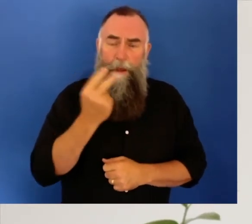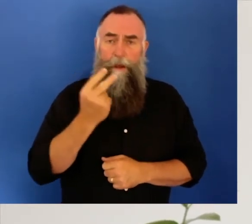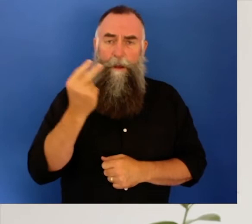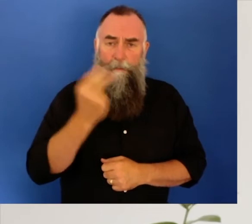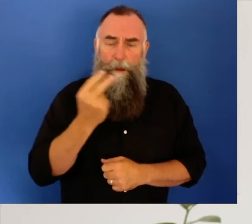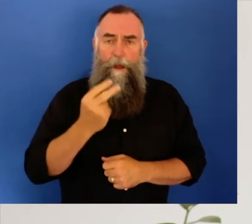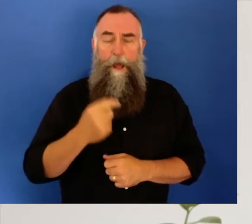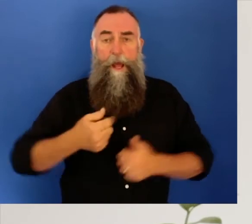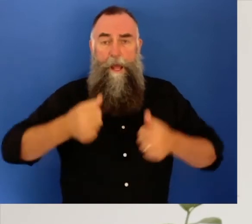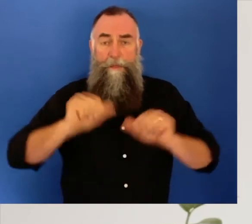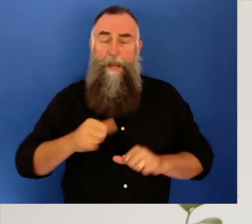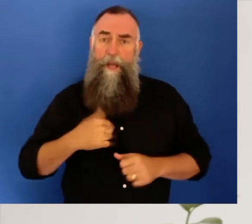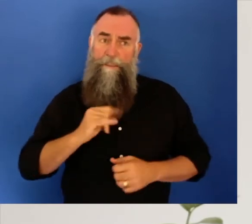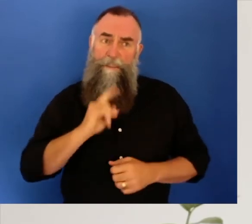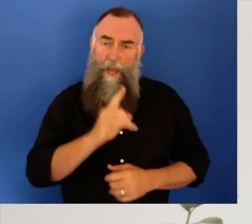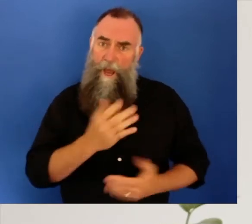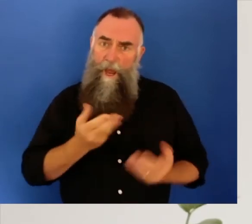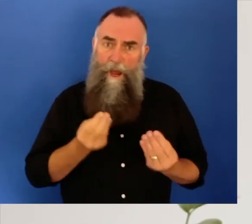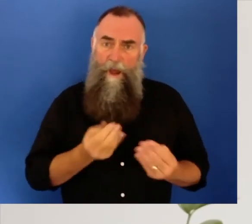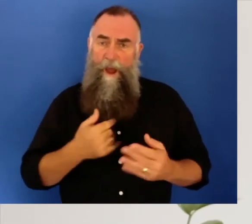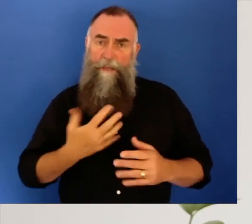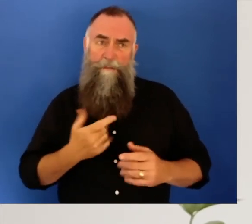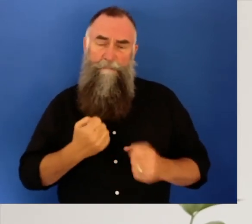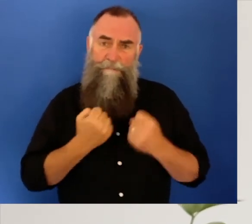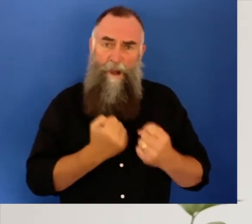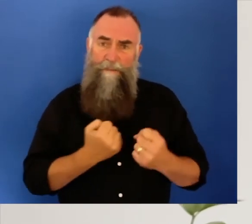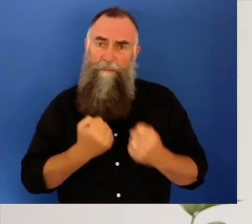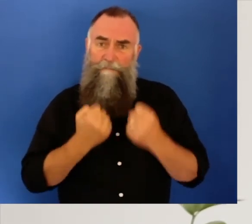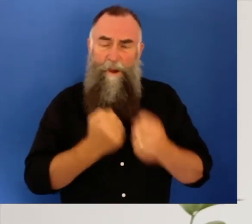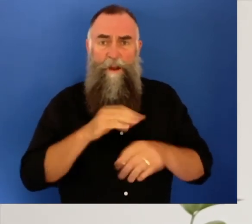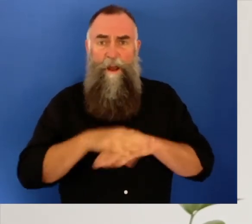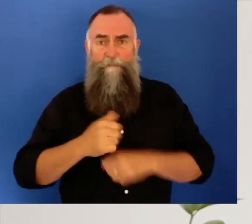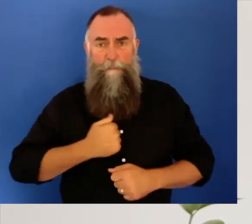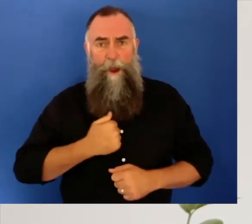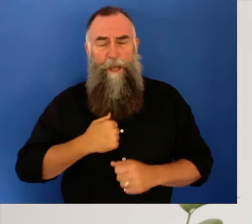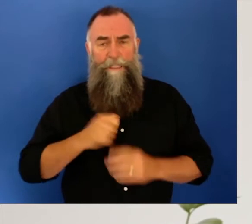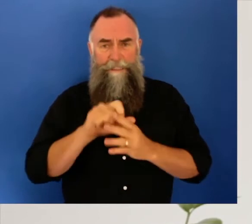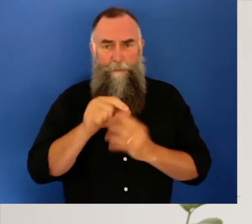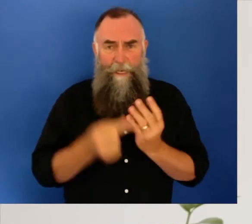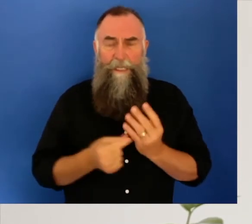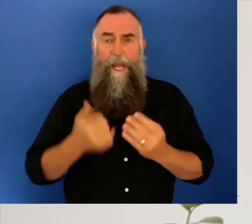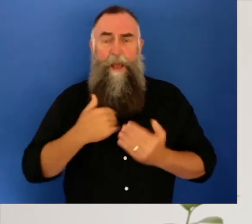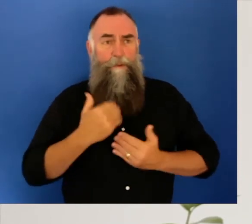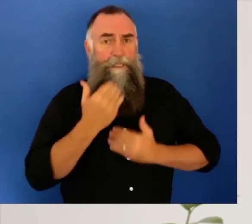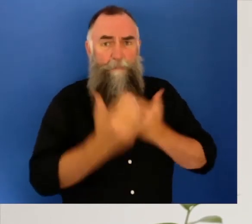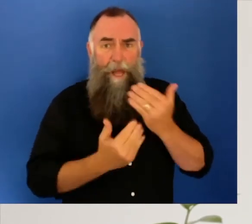spotlight. I had to relentlessly defend my